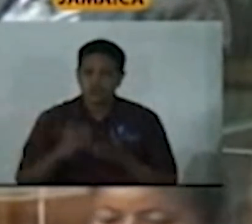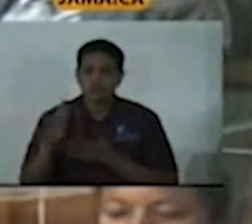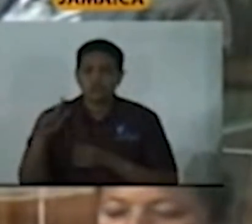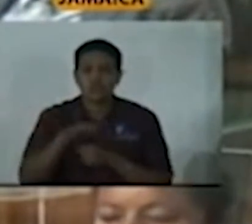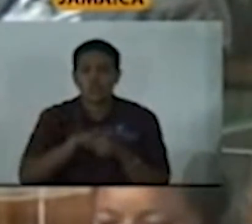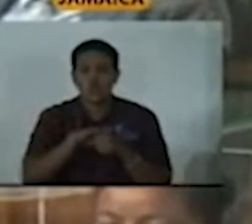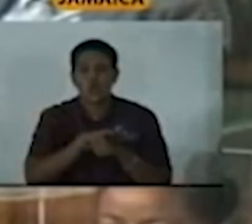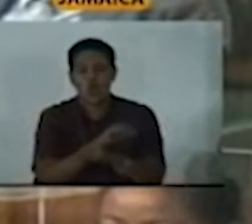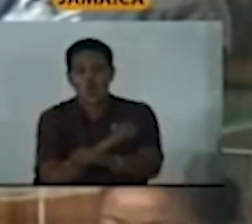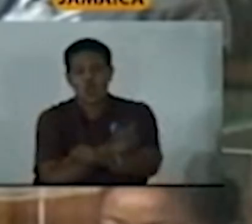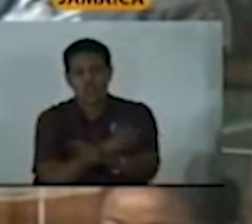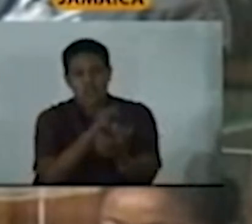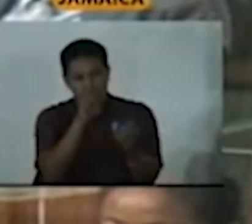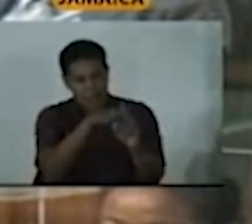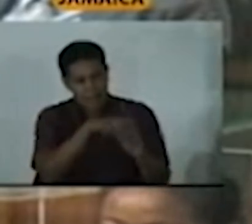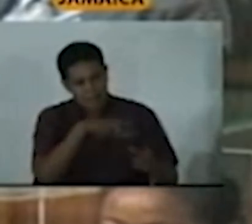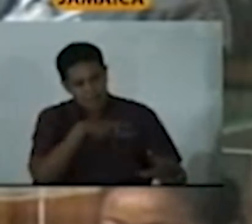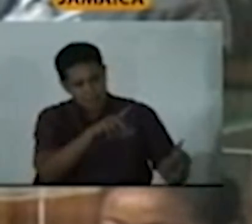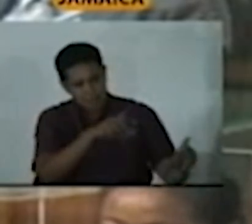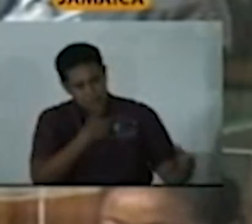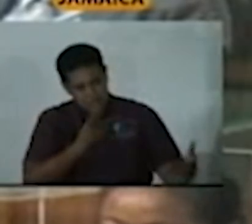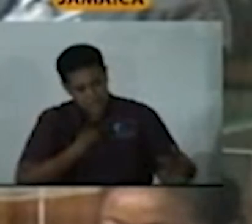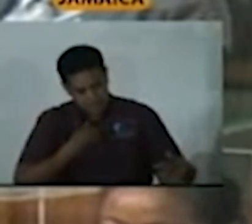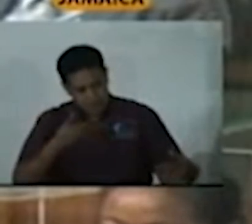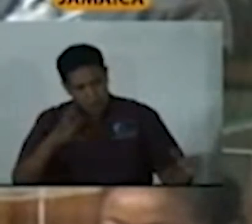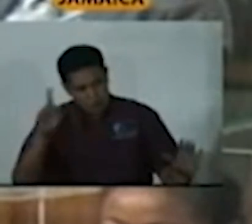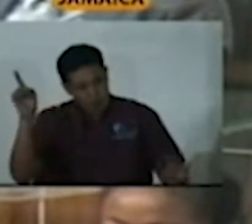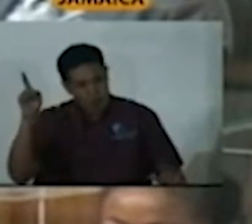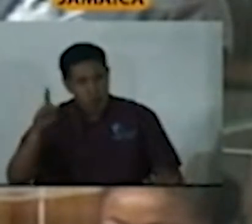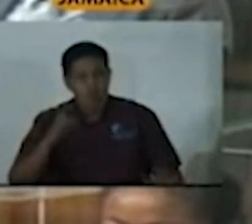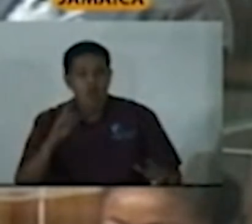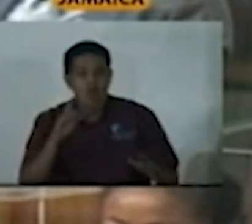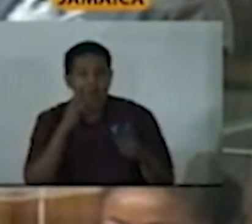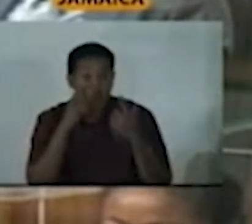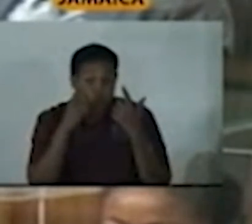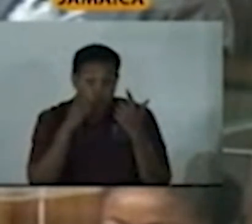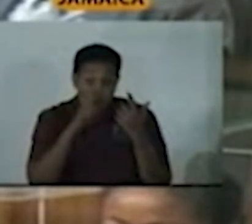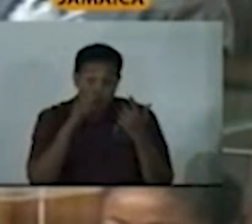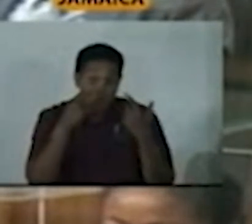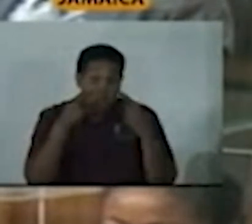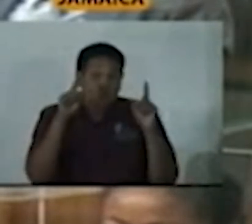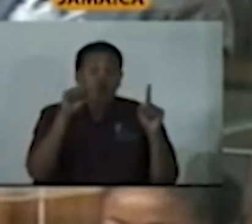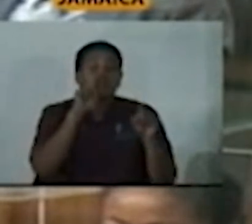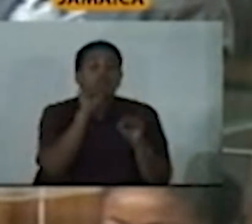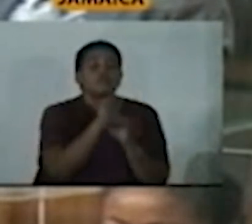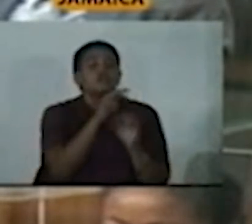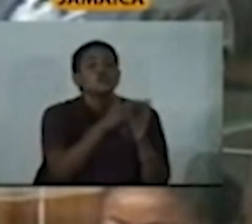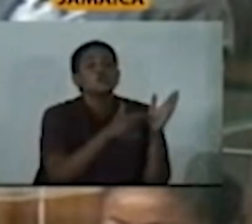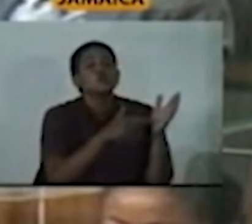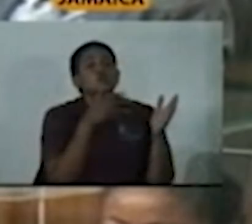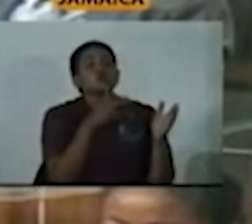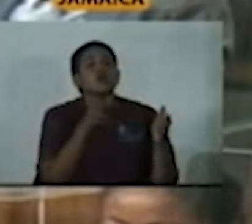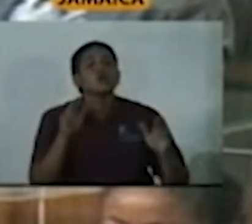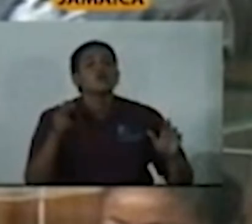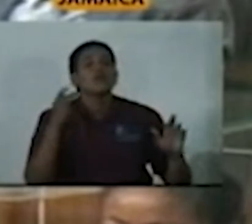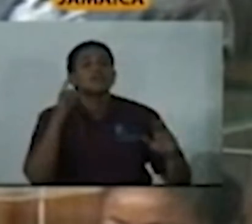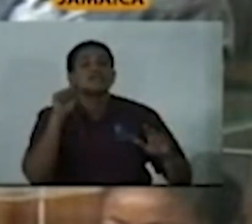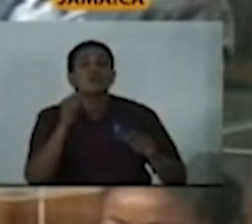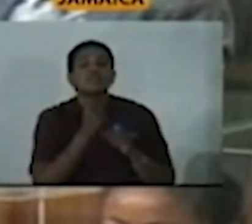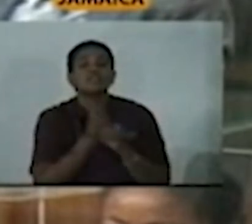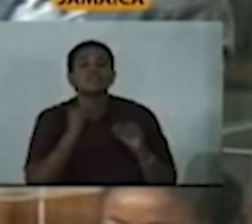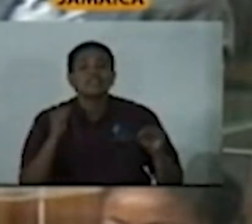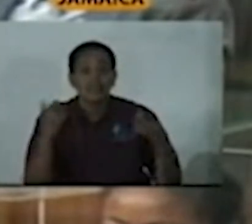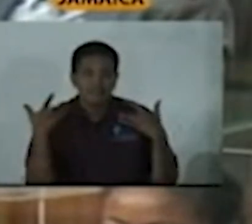local authorities, and will work with them to ensure that the protocols are in place for a